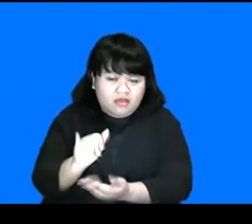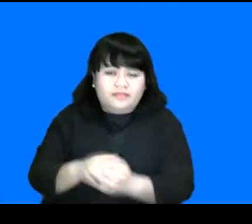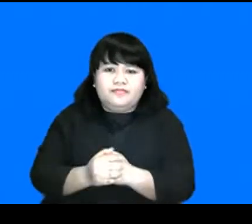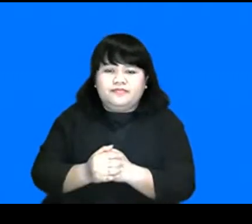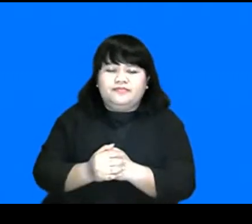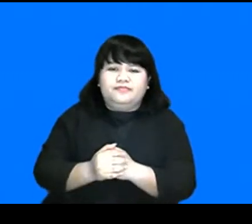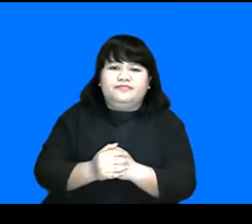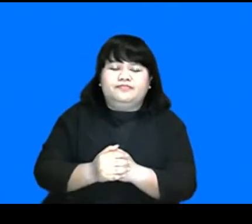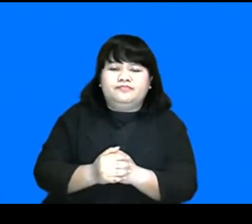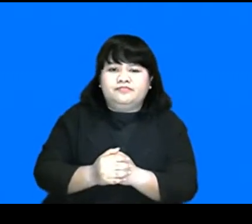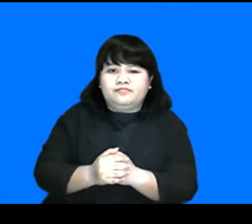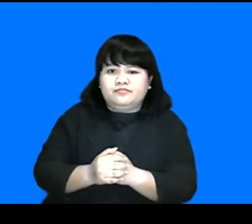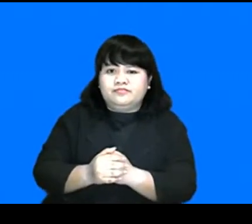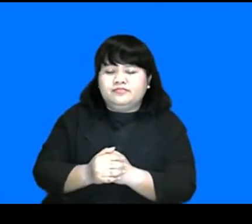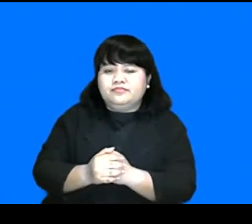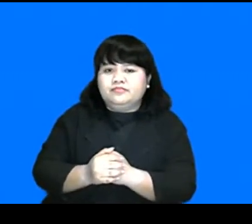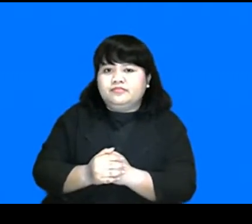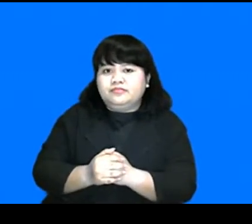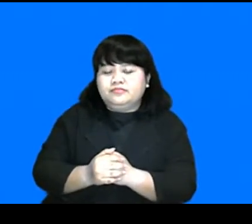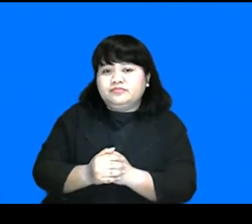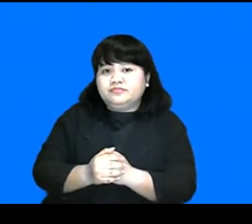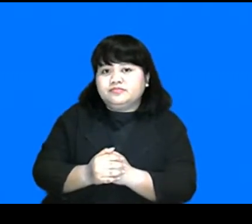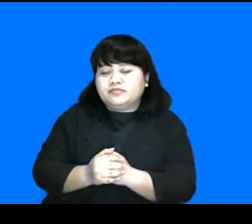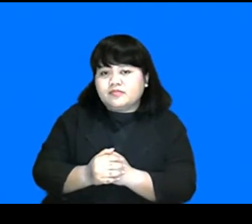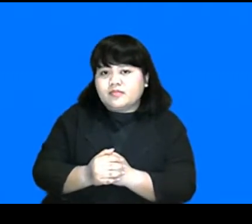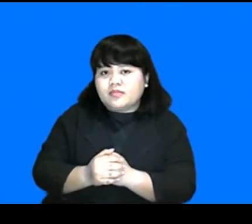power emanates from the people. Mm-hmm.